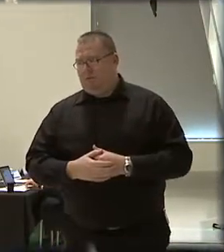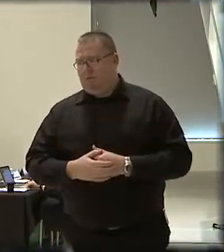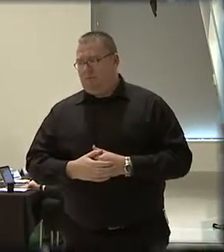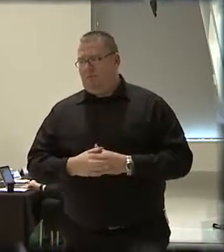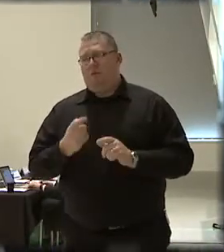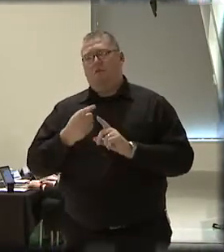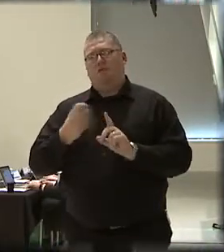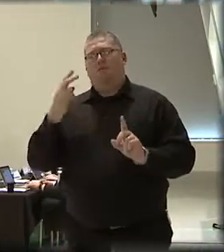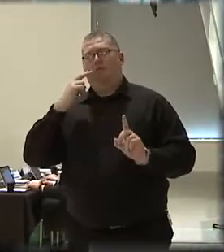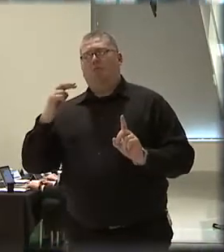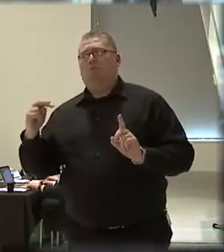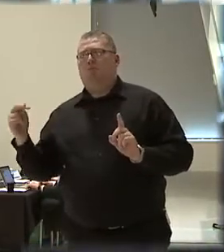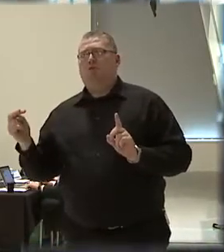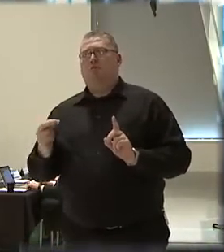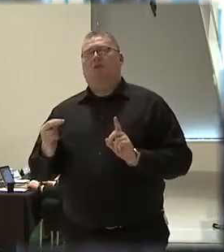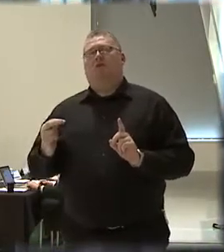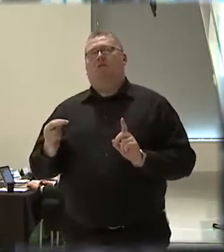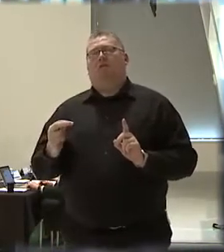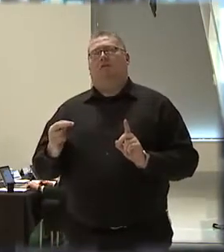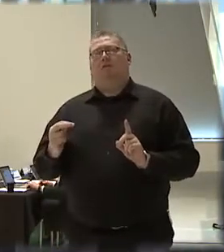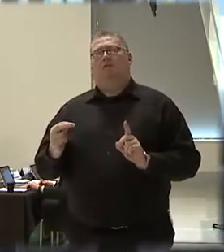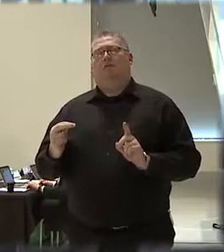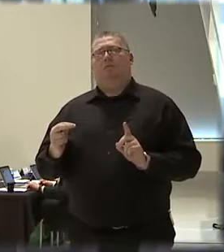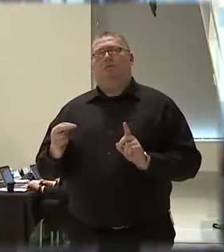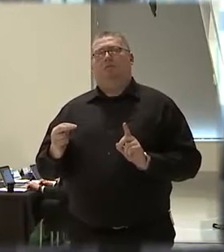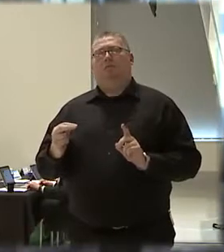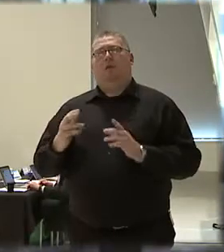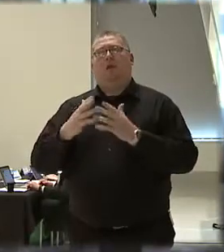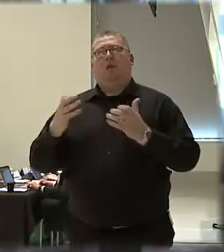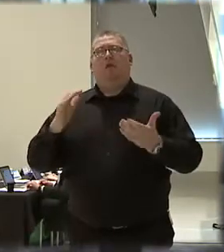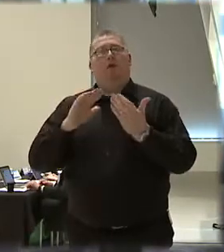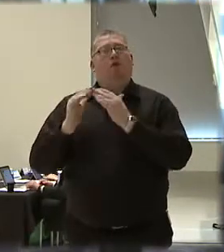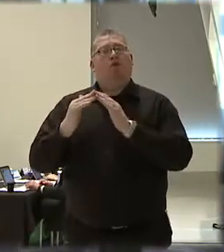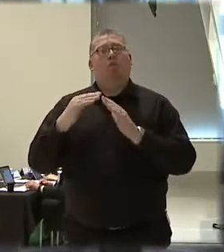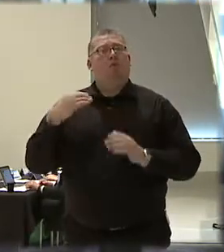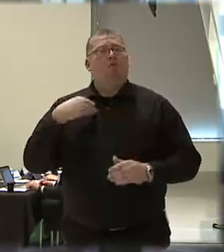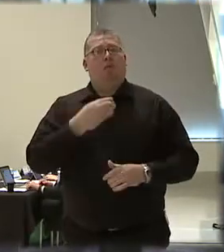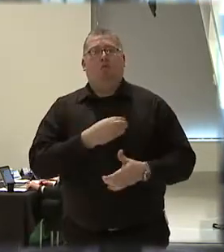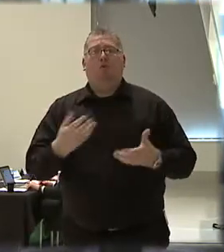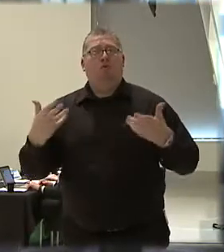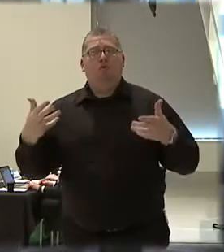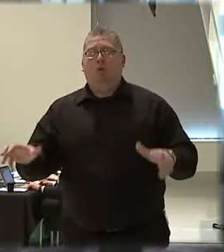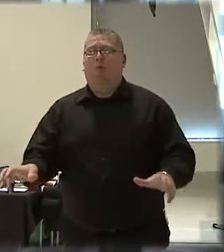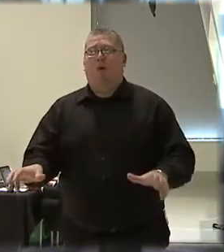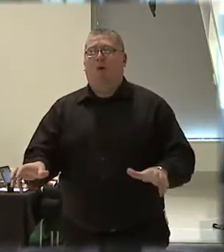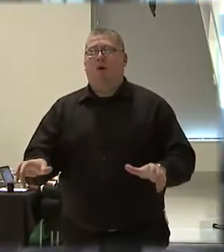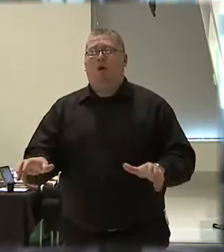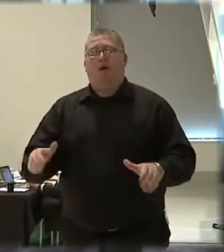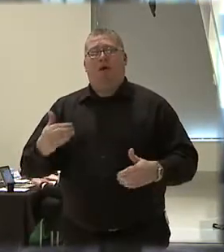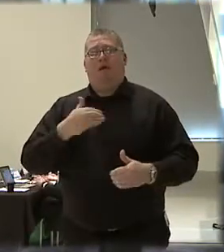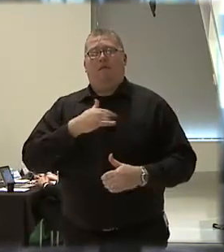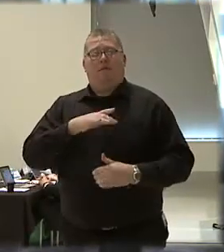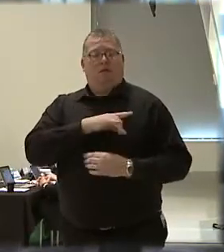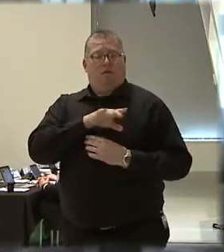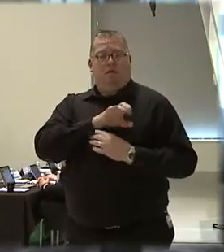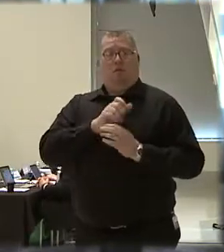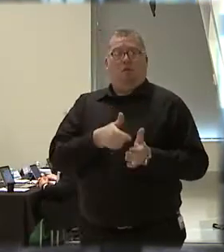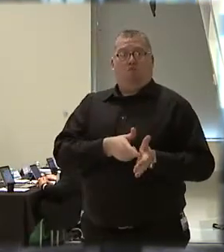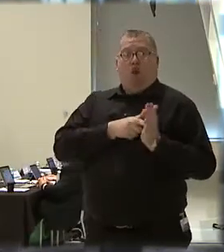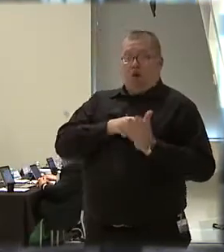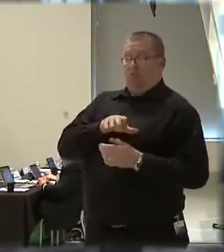the standpoint of a lot of community members don't want cameras mandated on